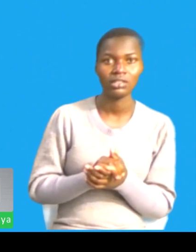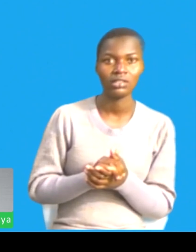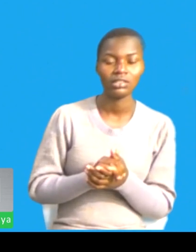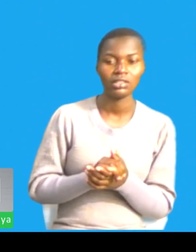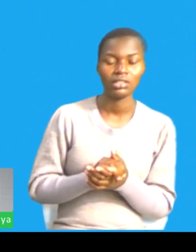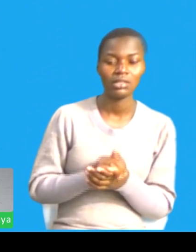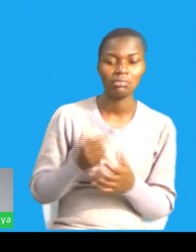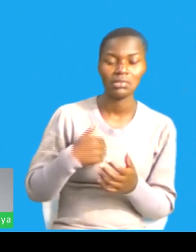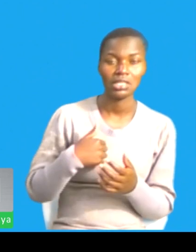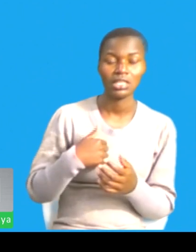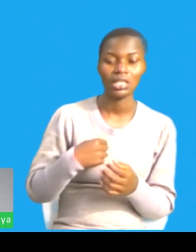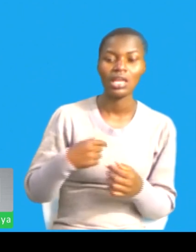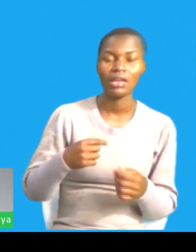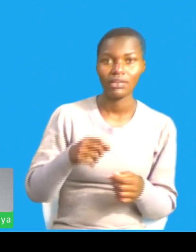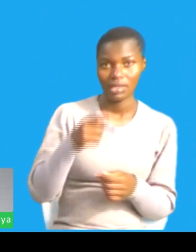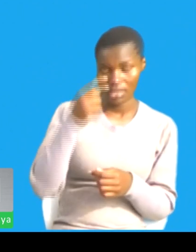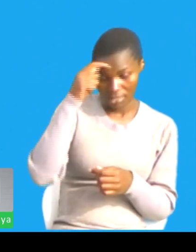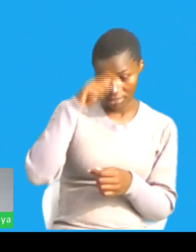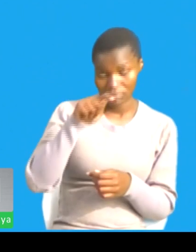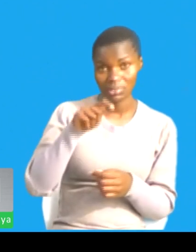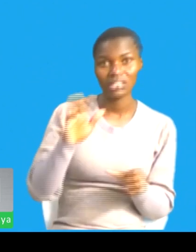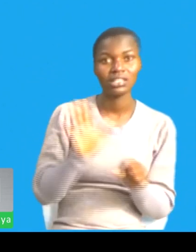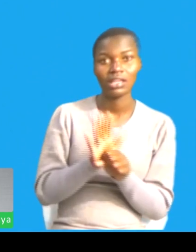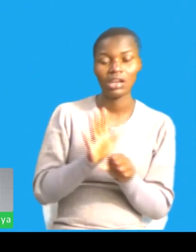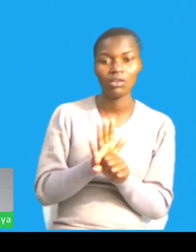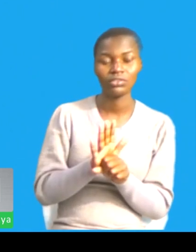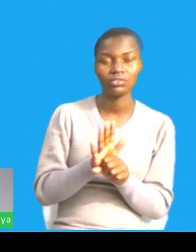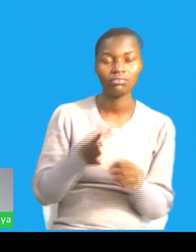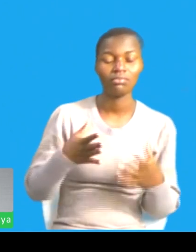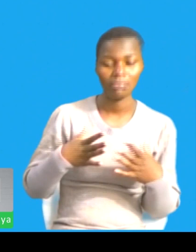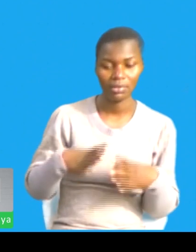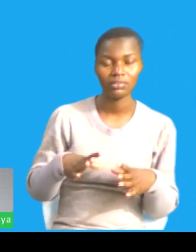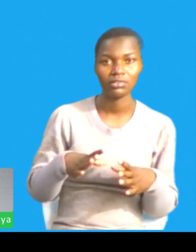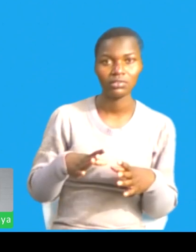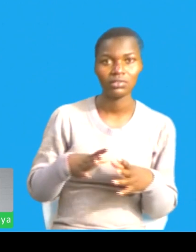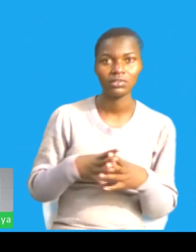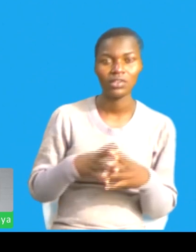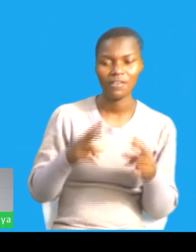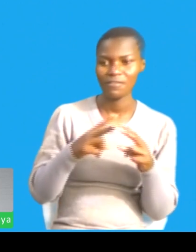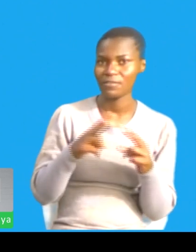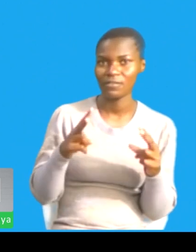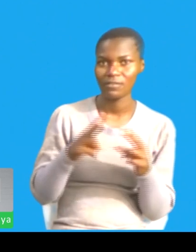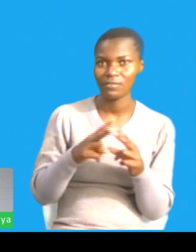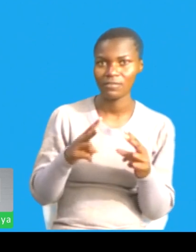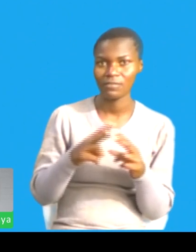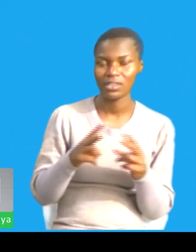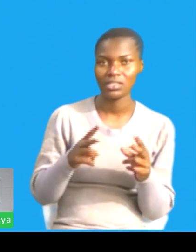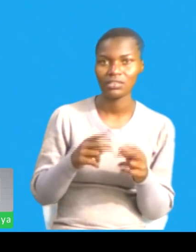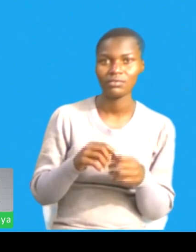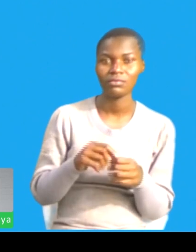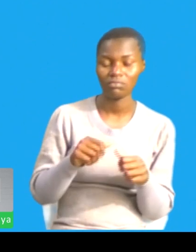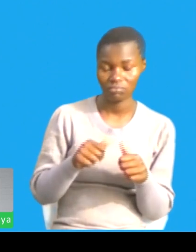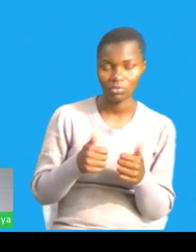somebody I respect very much, and I think a lot of people respect him. He's usually very sane in what he